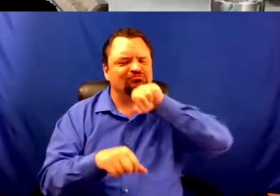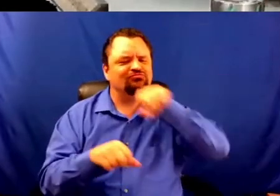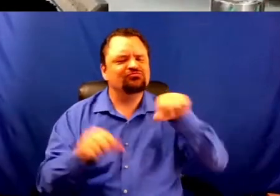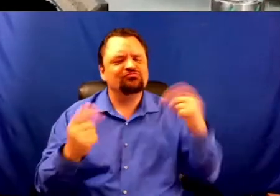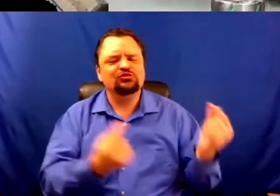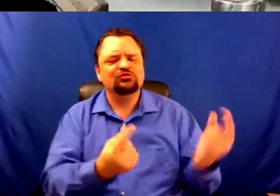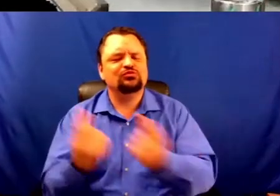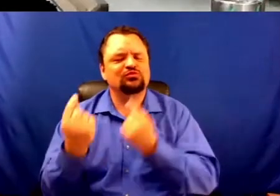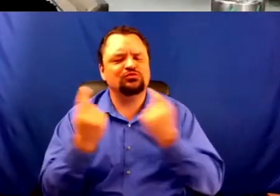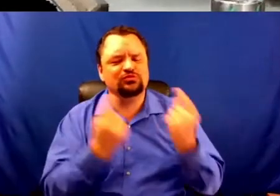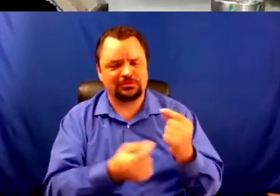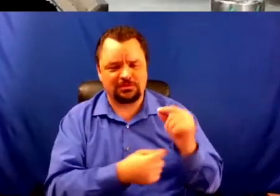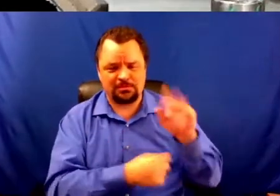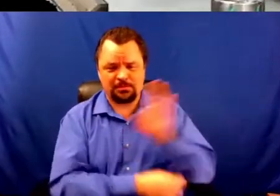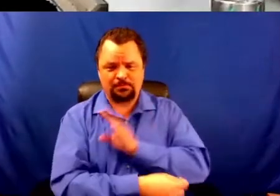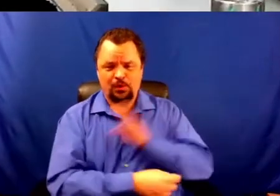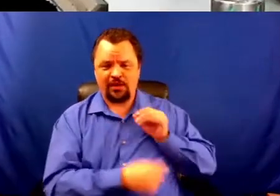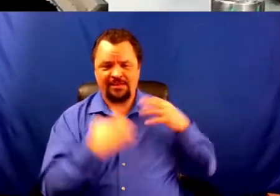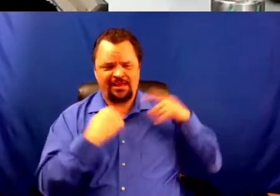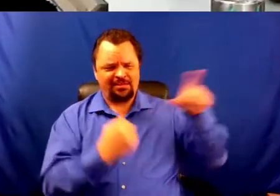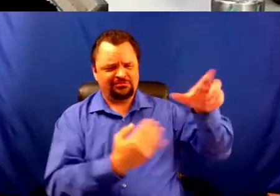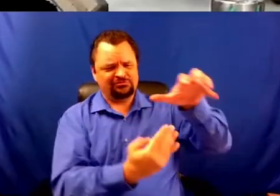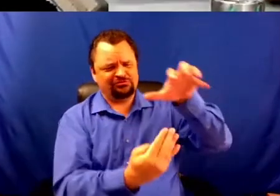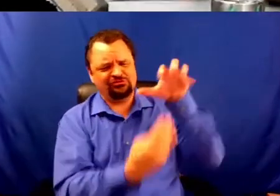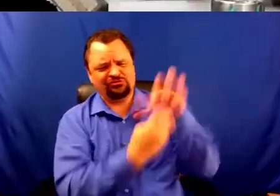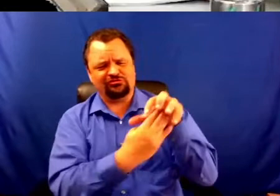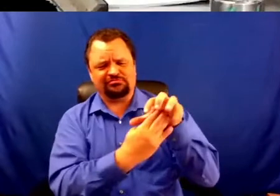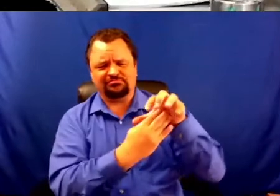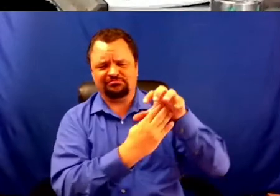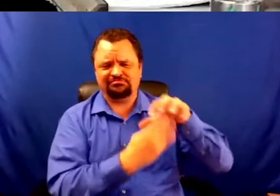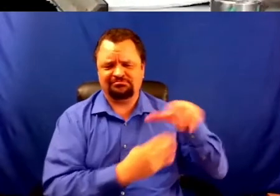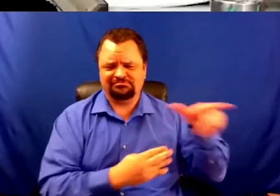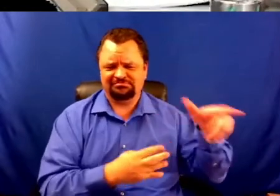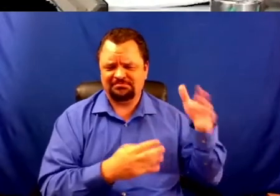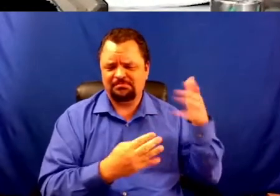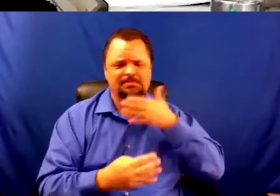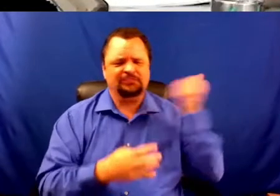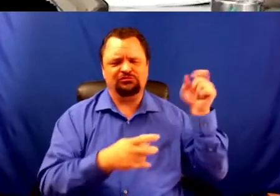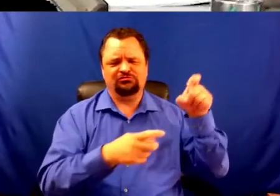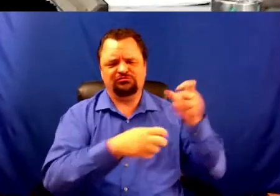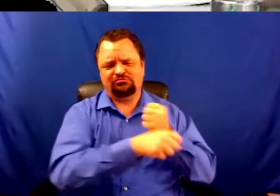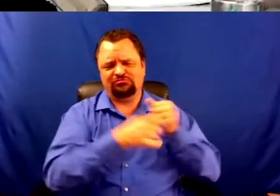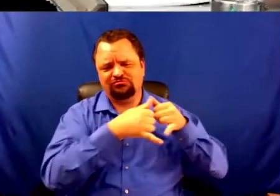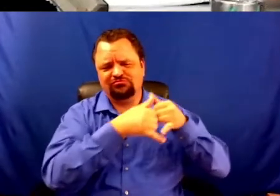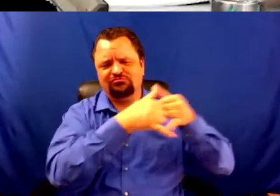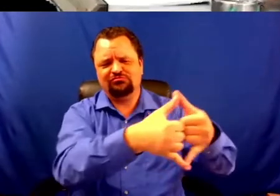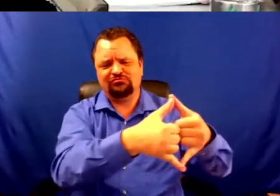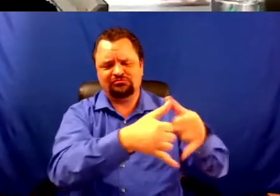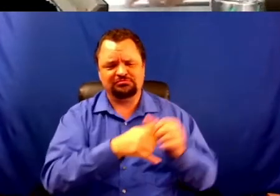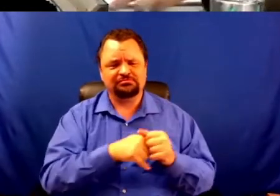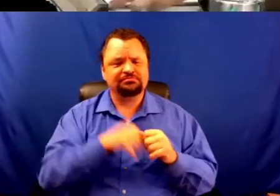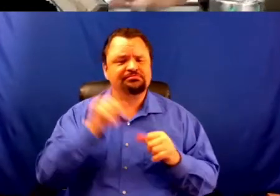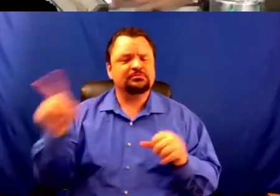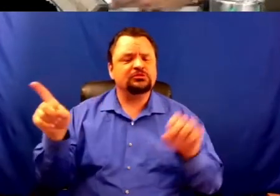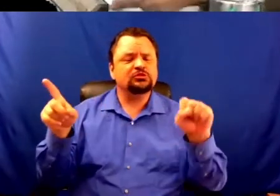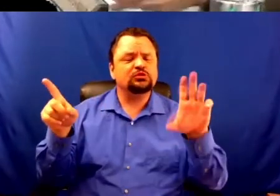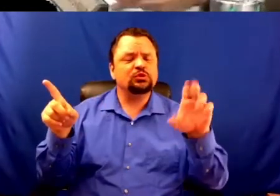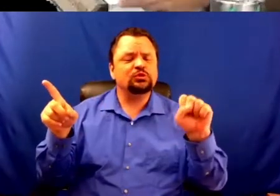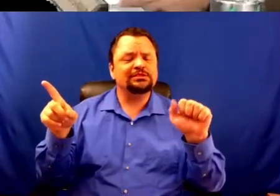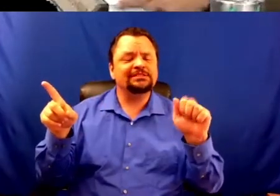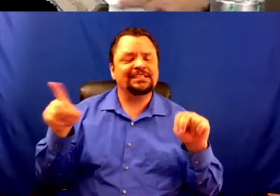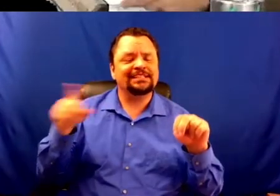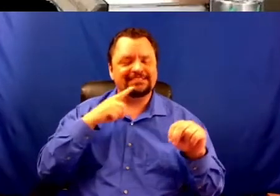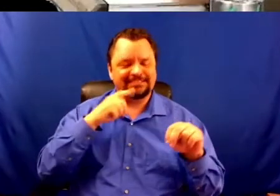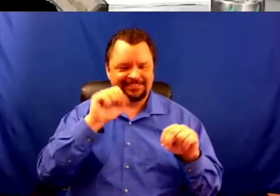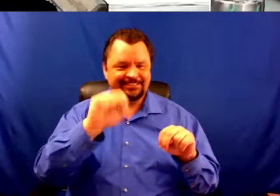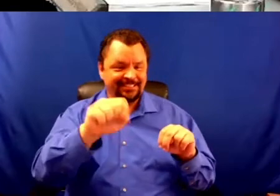Board of Health Champion Awards, and we have 2 champions to recognize. Susan, do you want to do that? Yeah, I'd